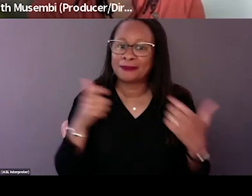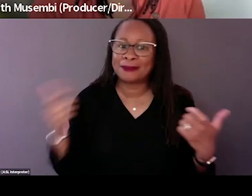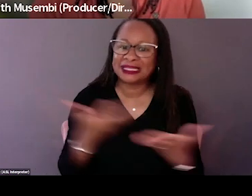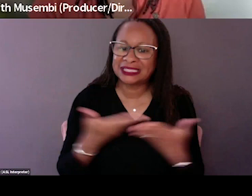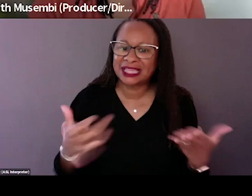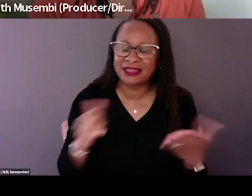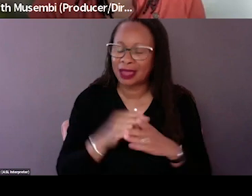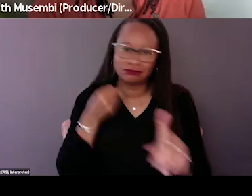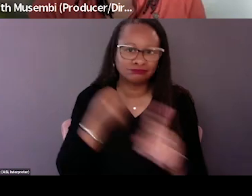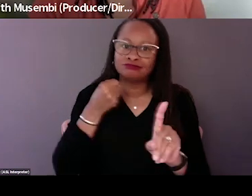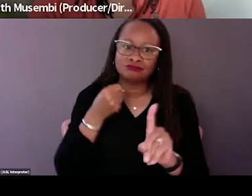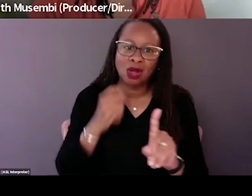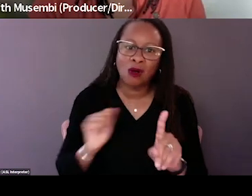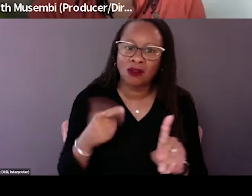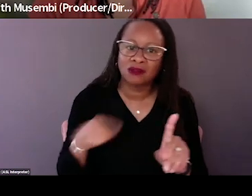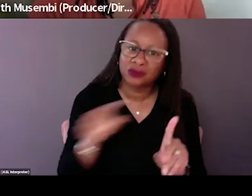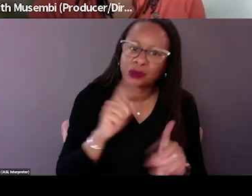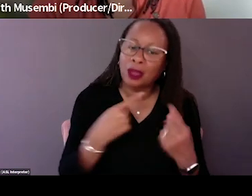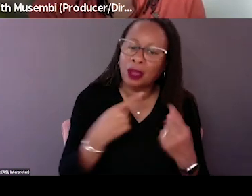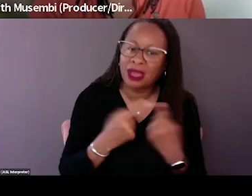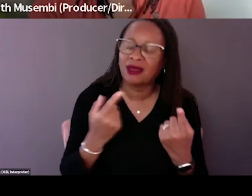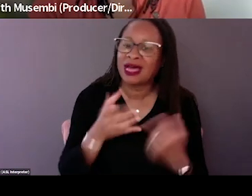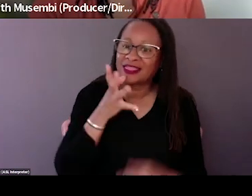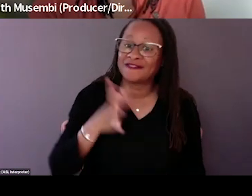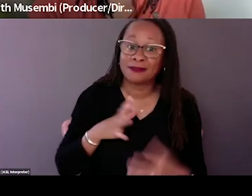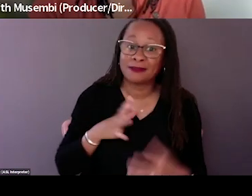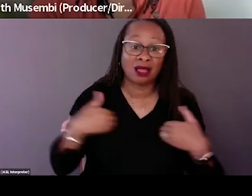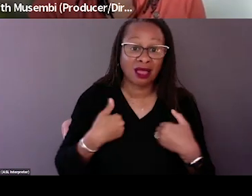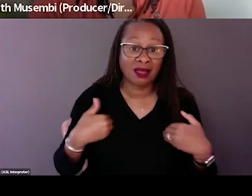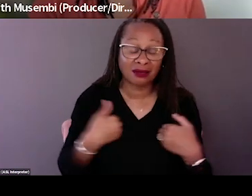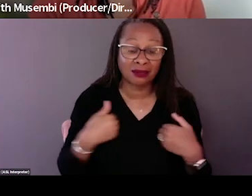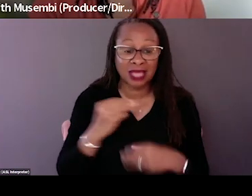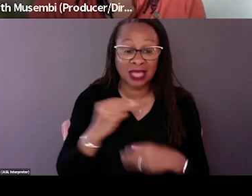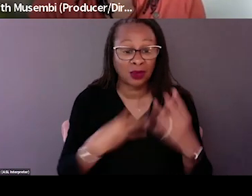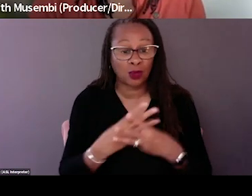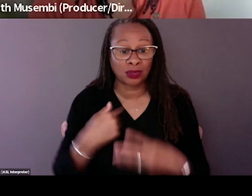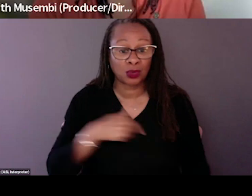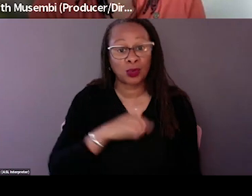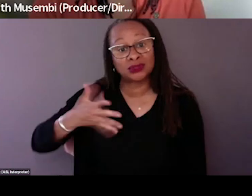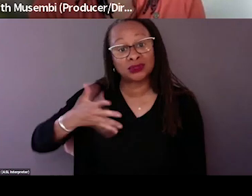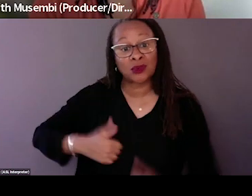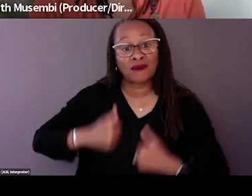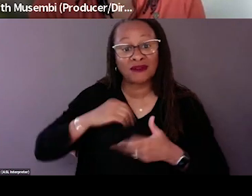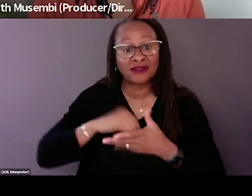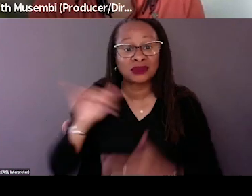to all of you about these female animals and the world that we sort of live in too?